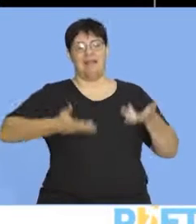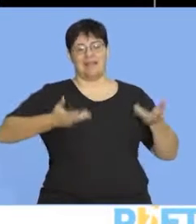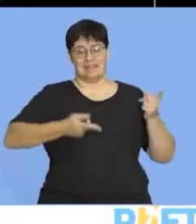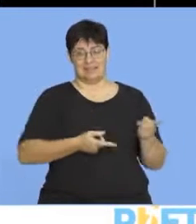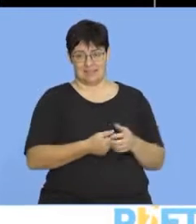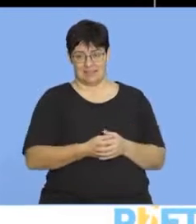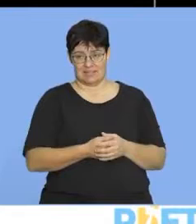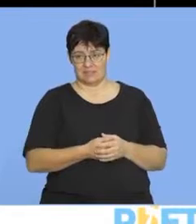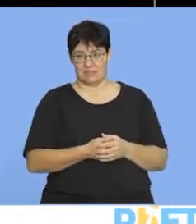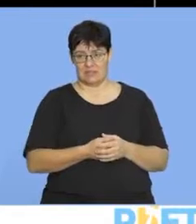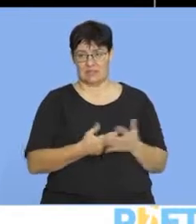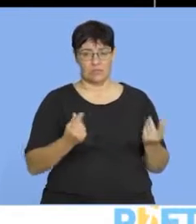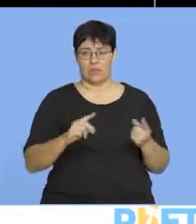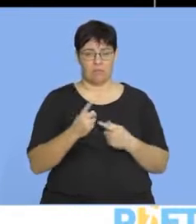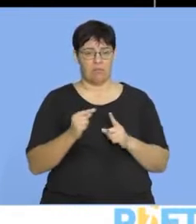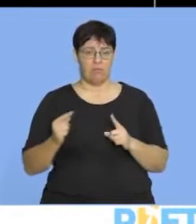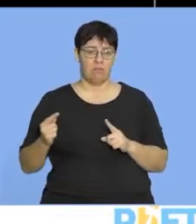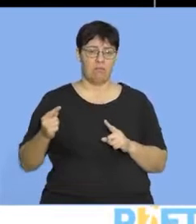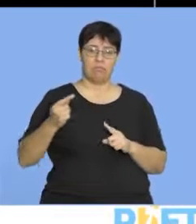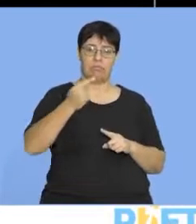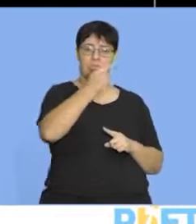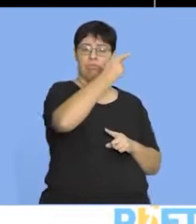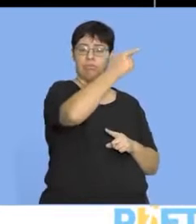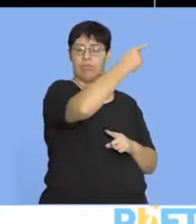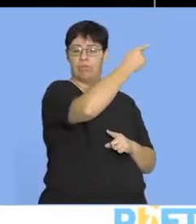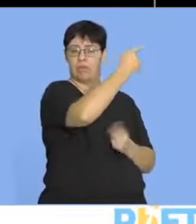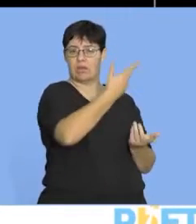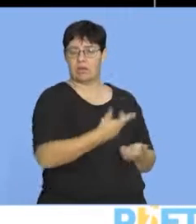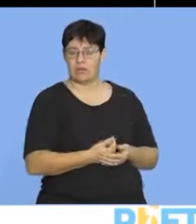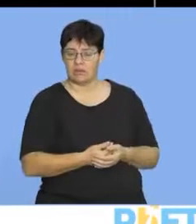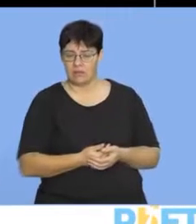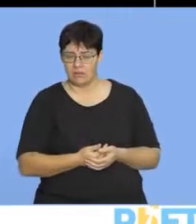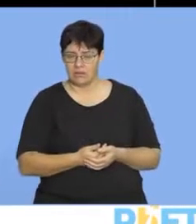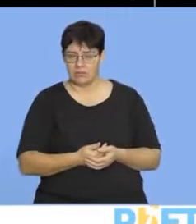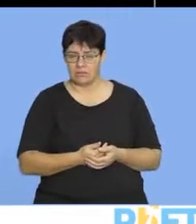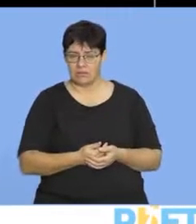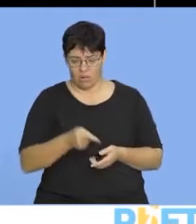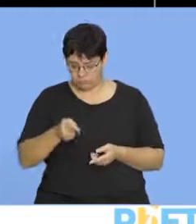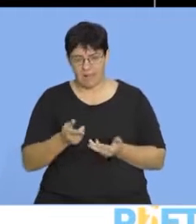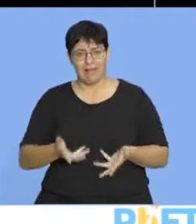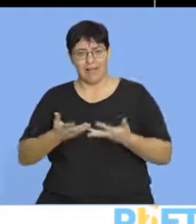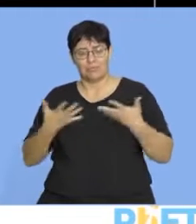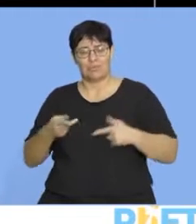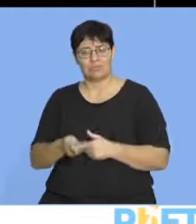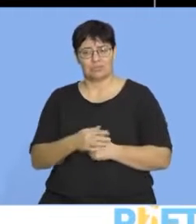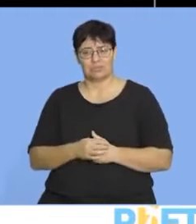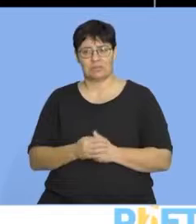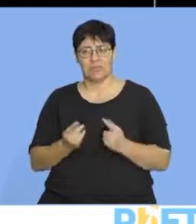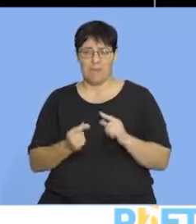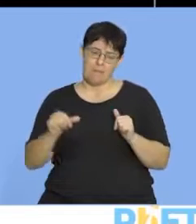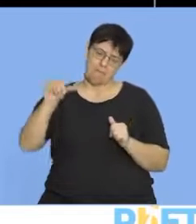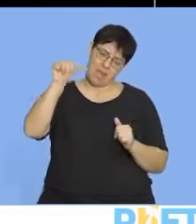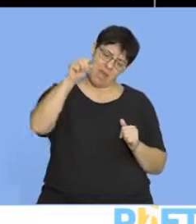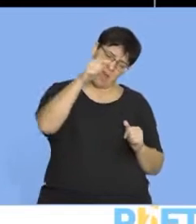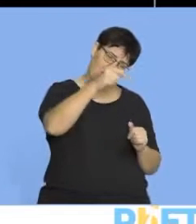lighter. Watch what's going to happen to the satellite. It's going to fly away. It might come back a